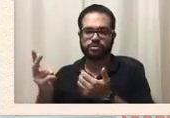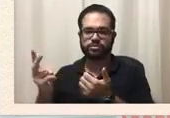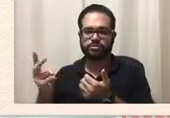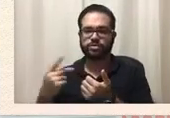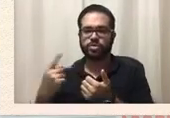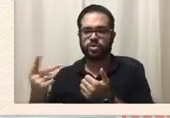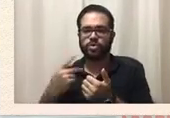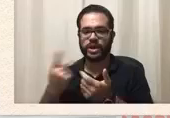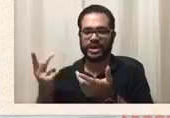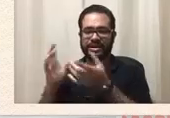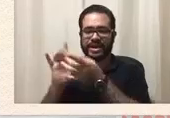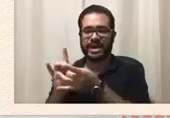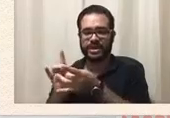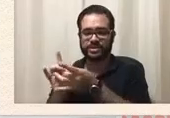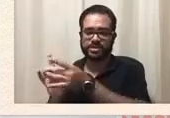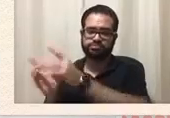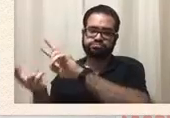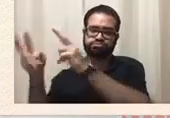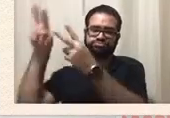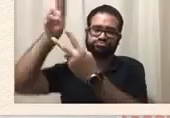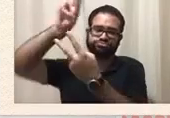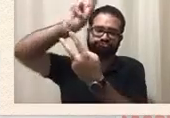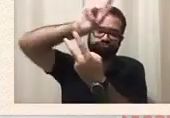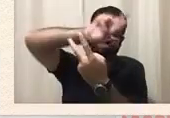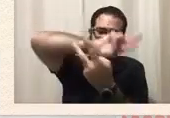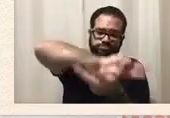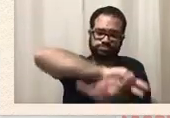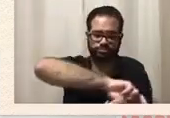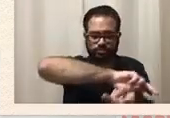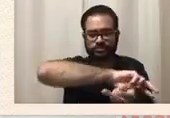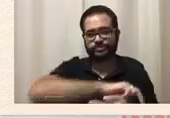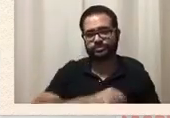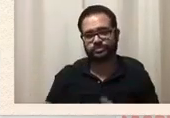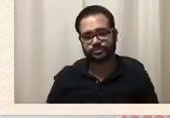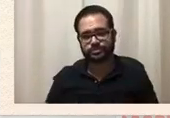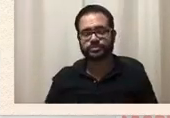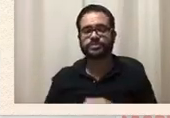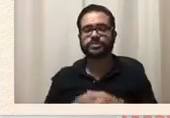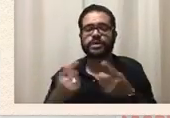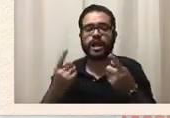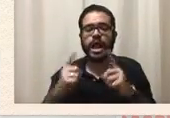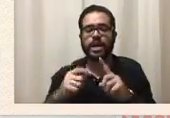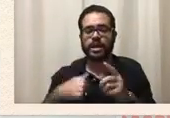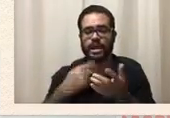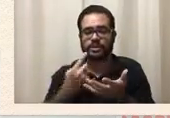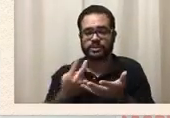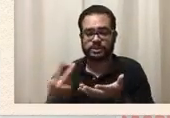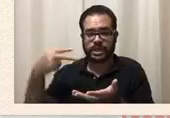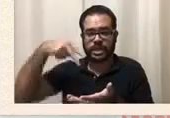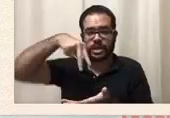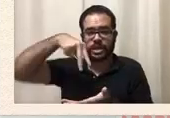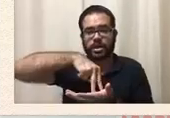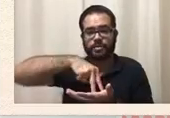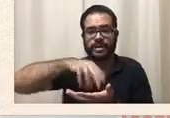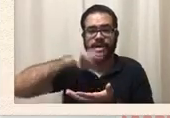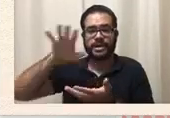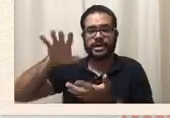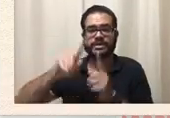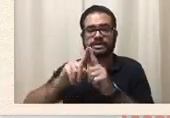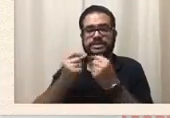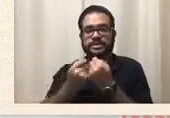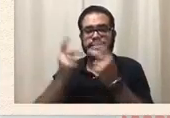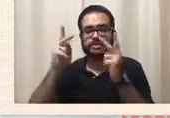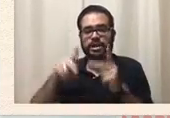the far sidelines. As I was getting up off of him, his teammates surrounded us. I